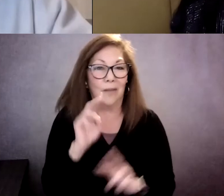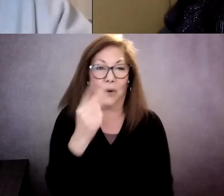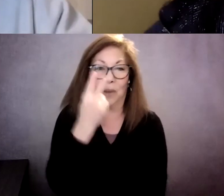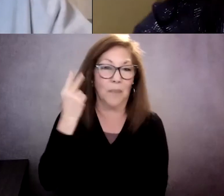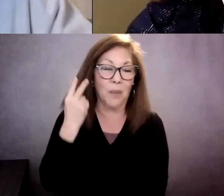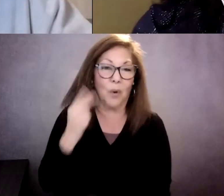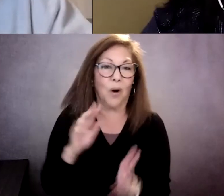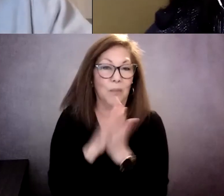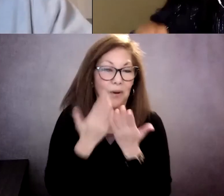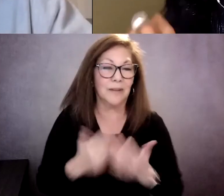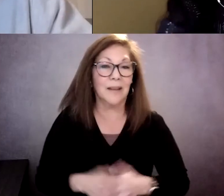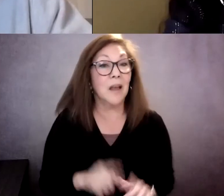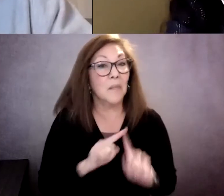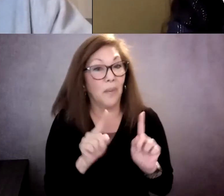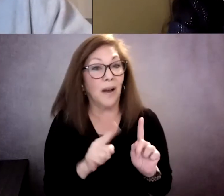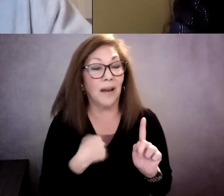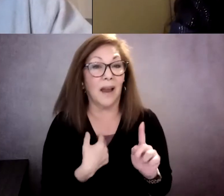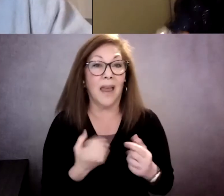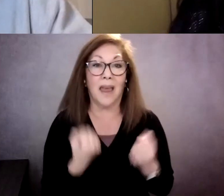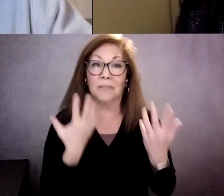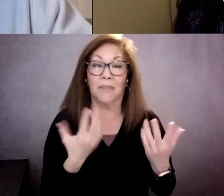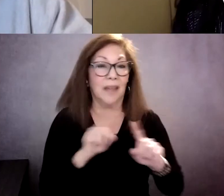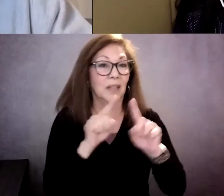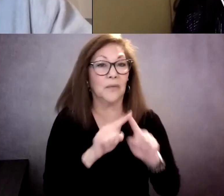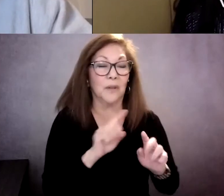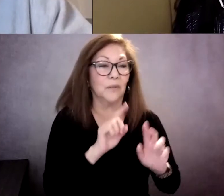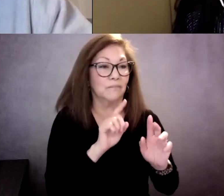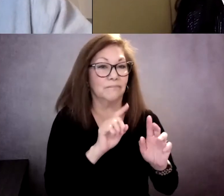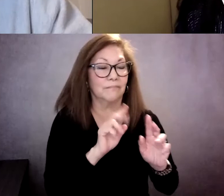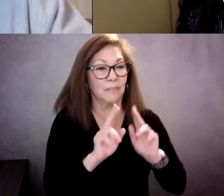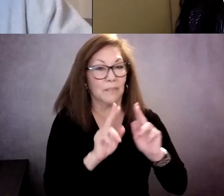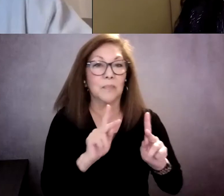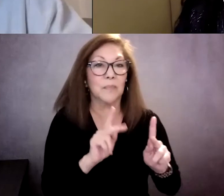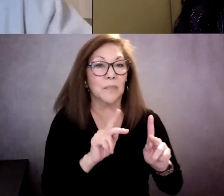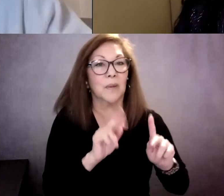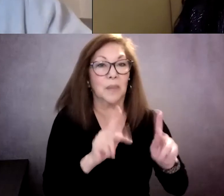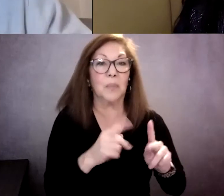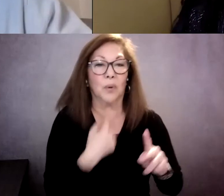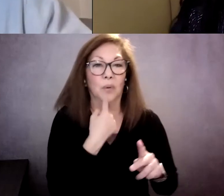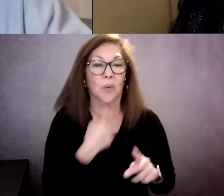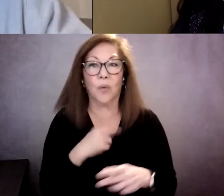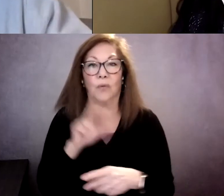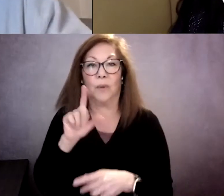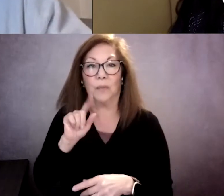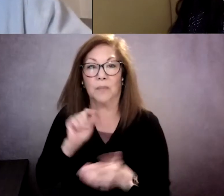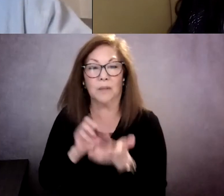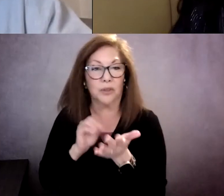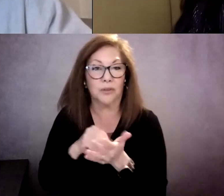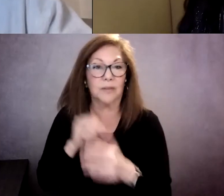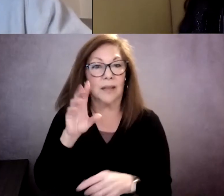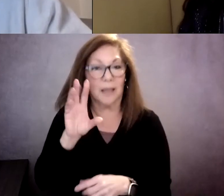yet. But I did certainly get a lot of responses from publishers who said he should include recipes in